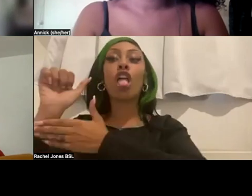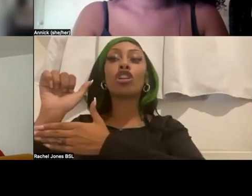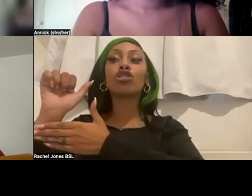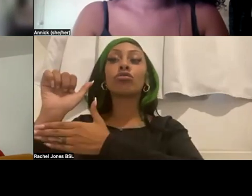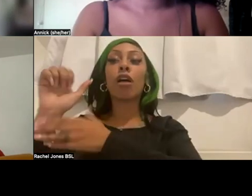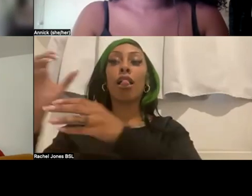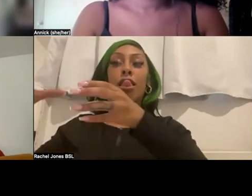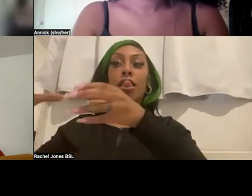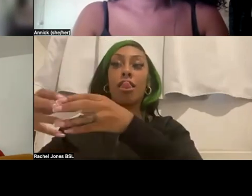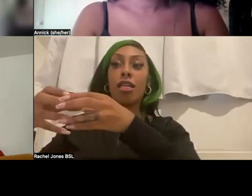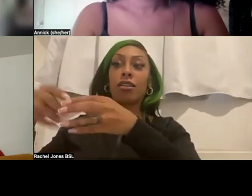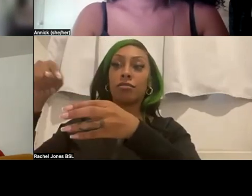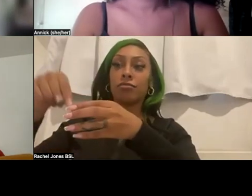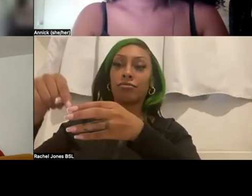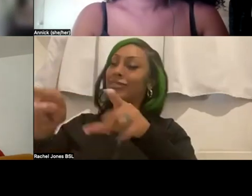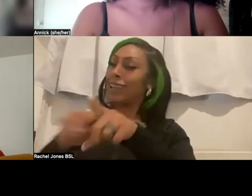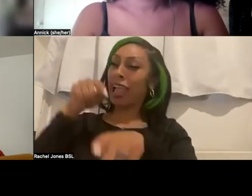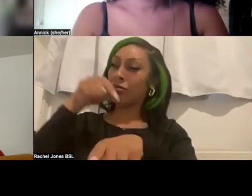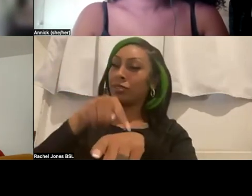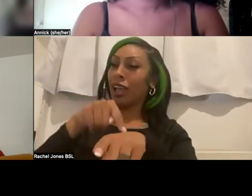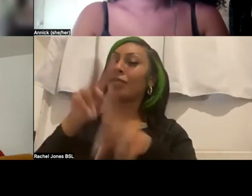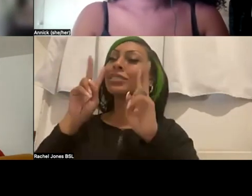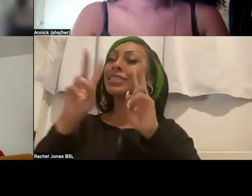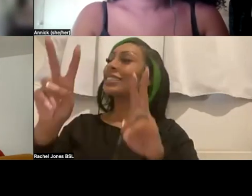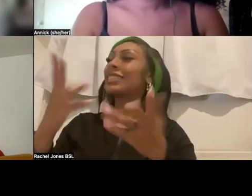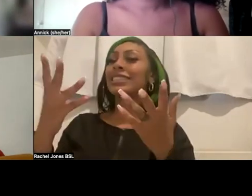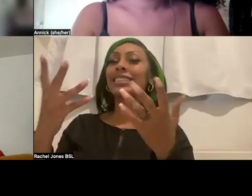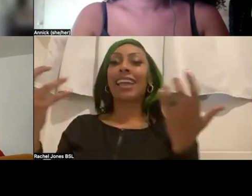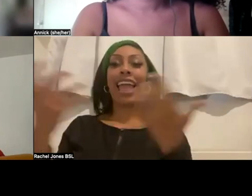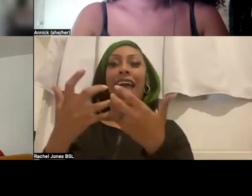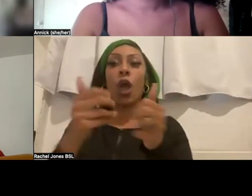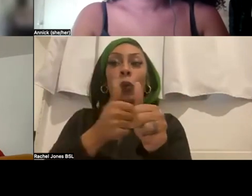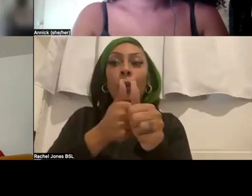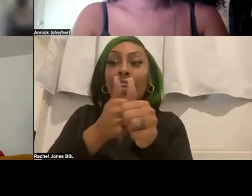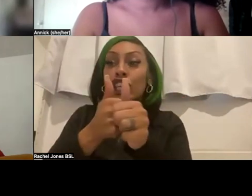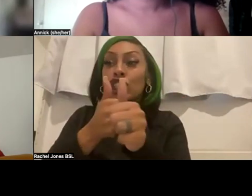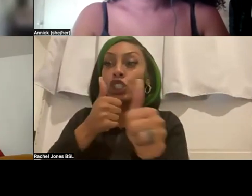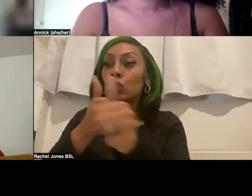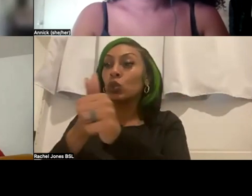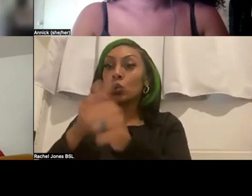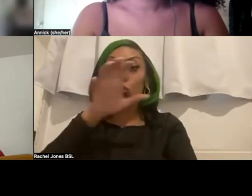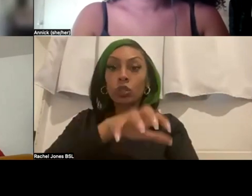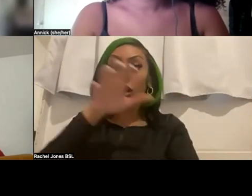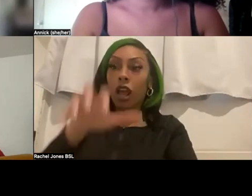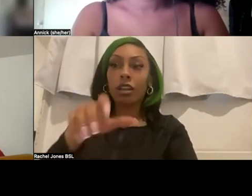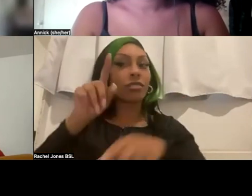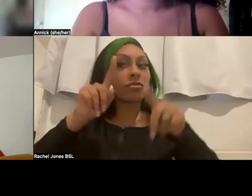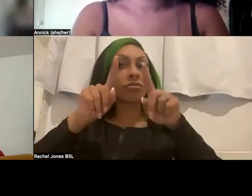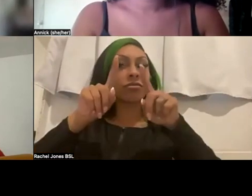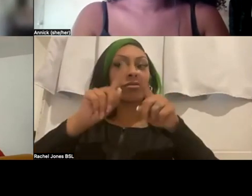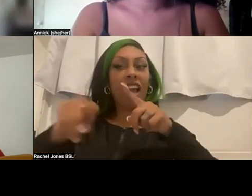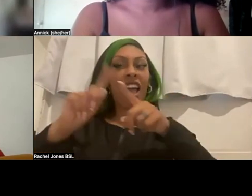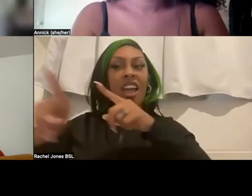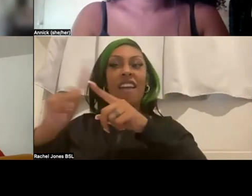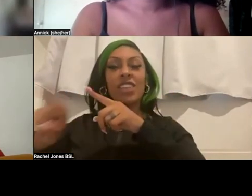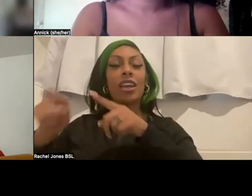same time, we have seen the ways in which the institutionalization of diversity has led to a